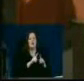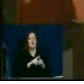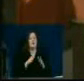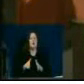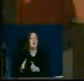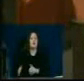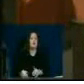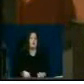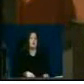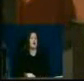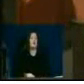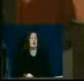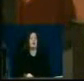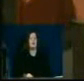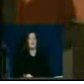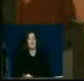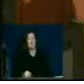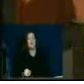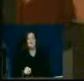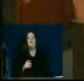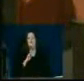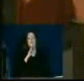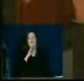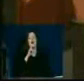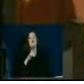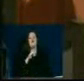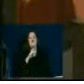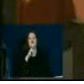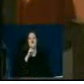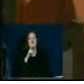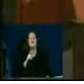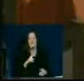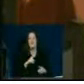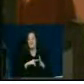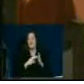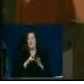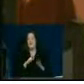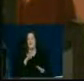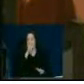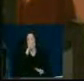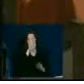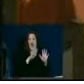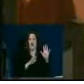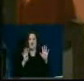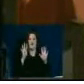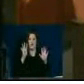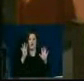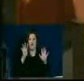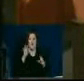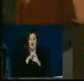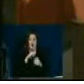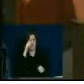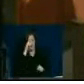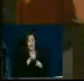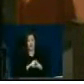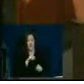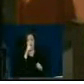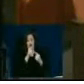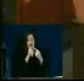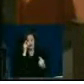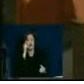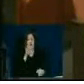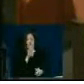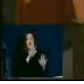did, and that's just a different perspective. But, the reality is it was a 5-4 vote, whether or not you agree with it or not. It